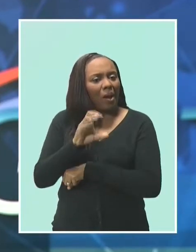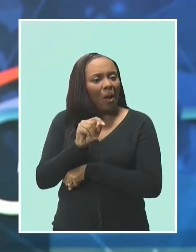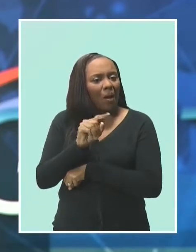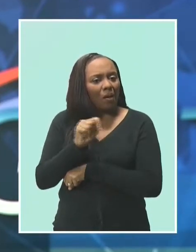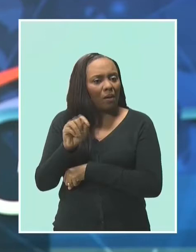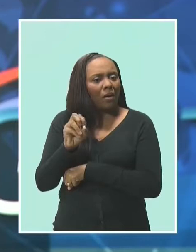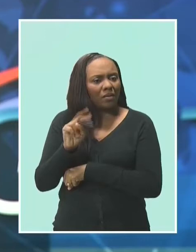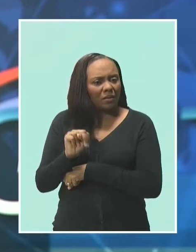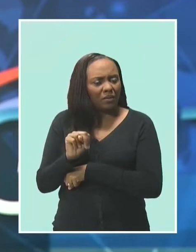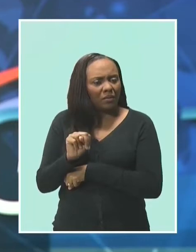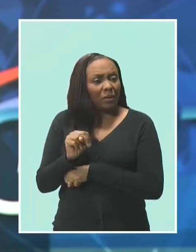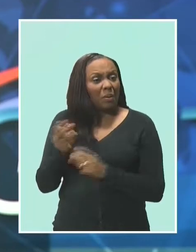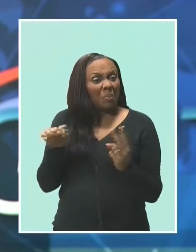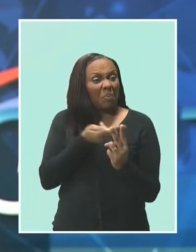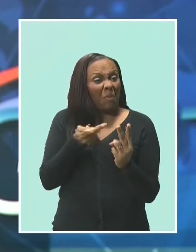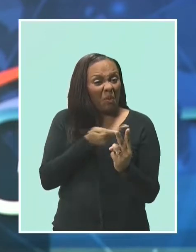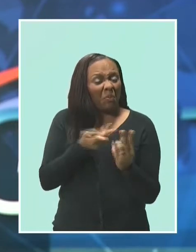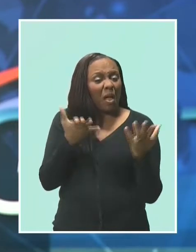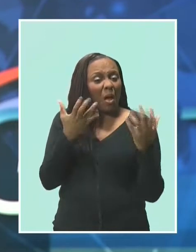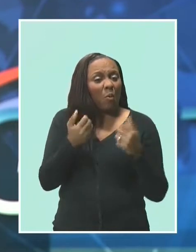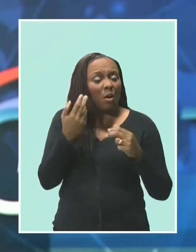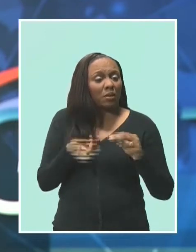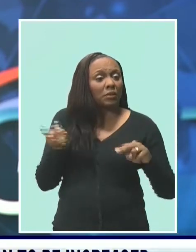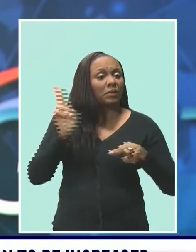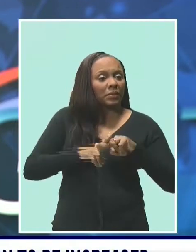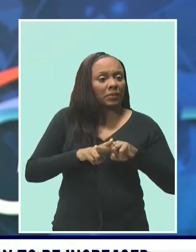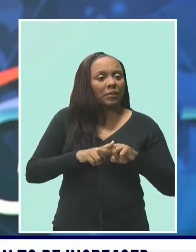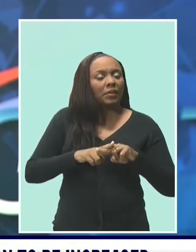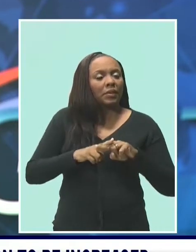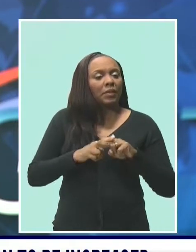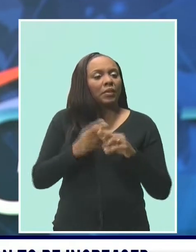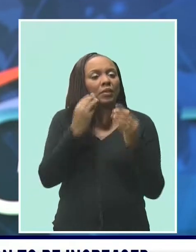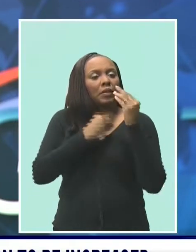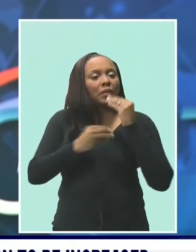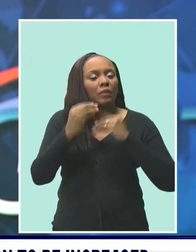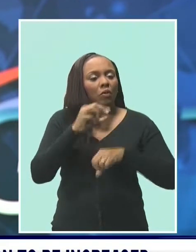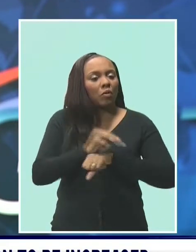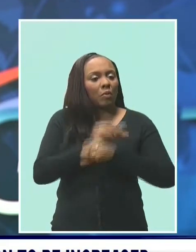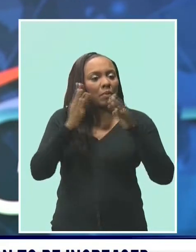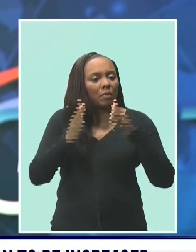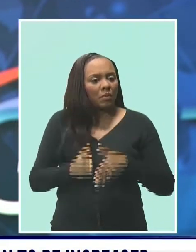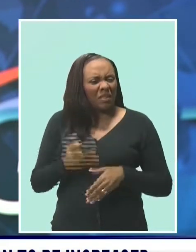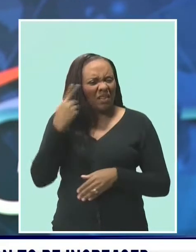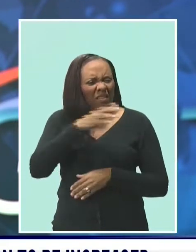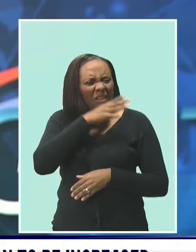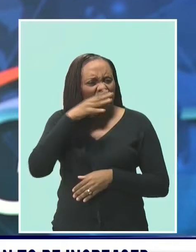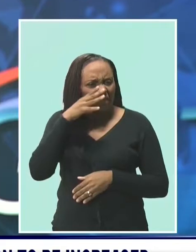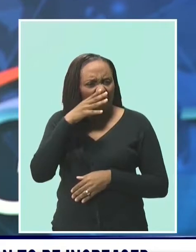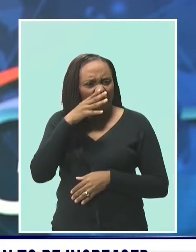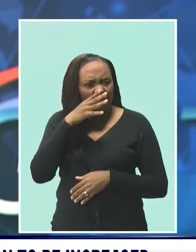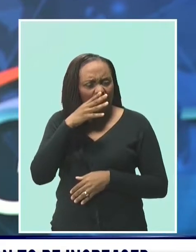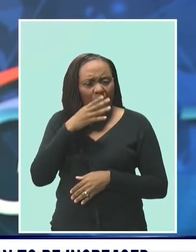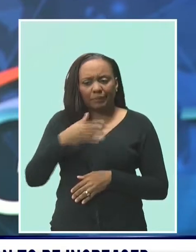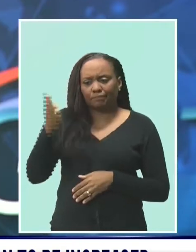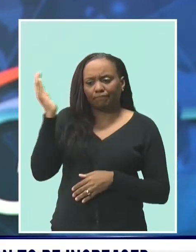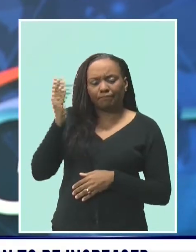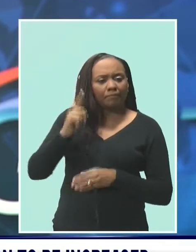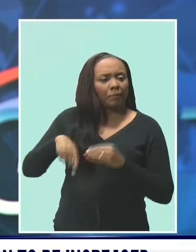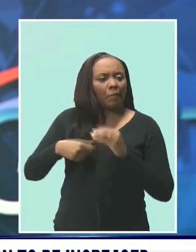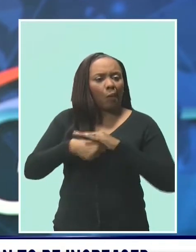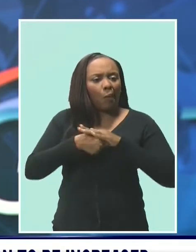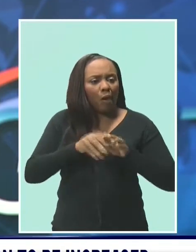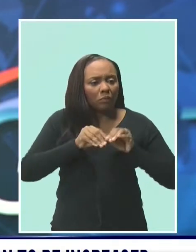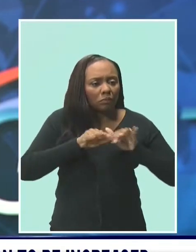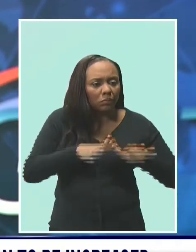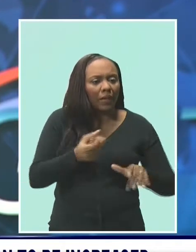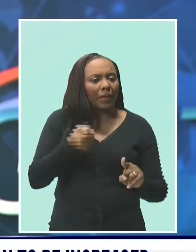Minister of Agriculture and Food Security Indar Weir. He was a guest on this week's edition of The People's Business, which examined the topic COVID-19,